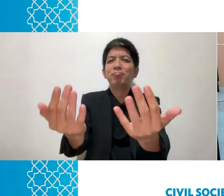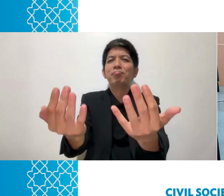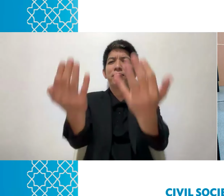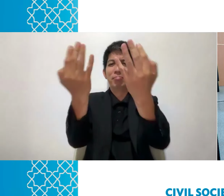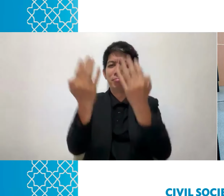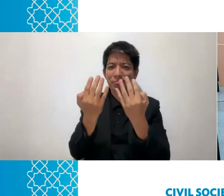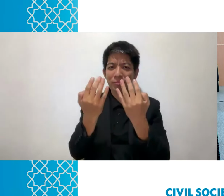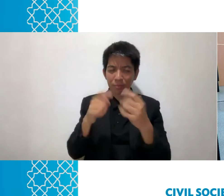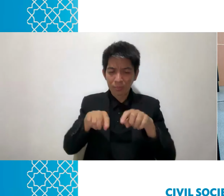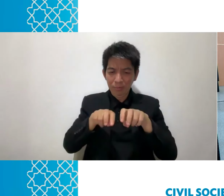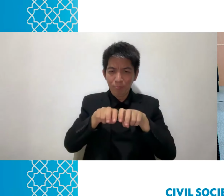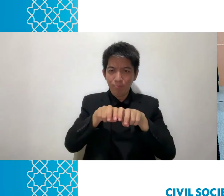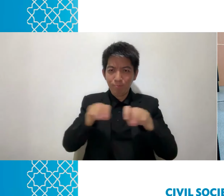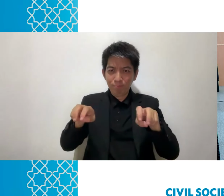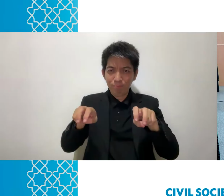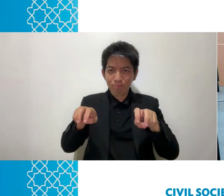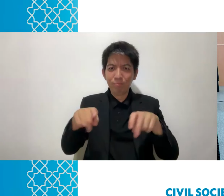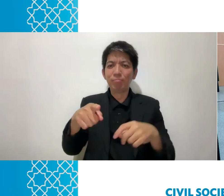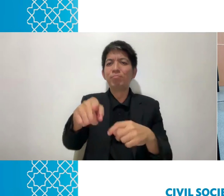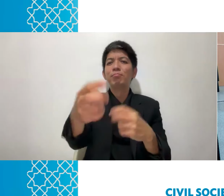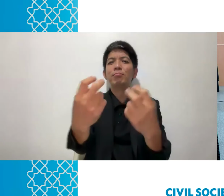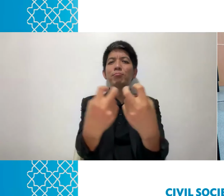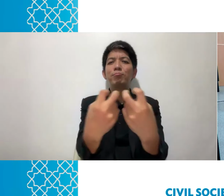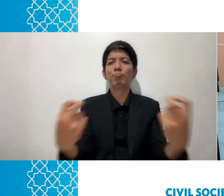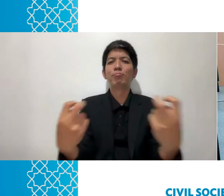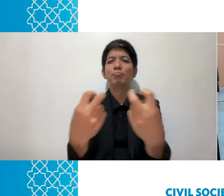seats. Don't be shy, don't be shy.